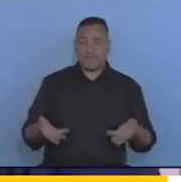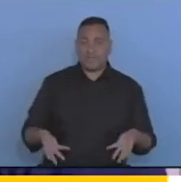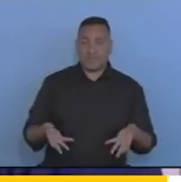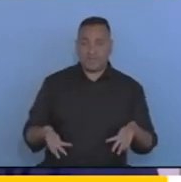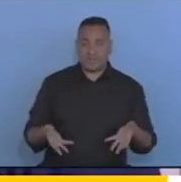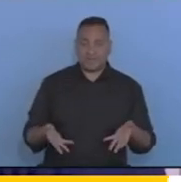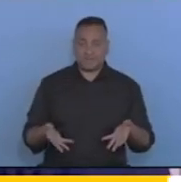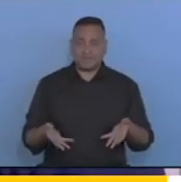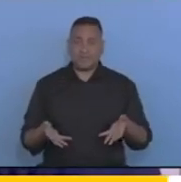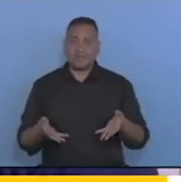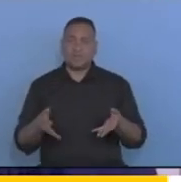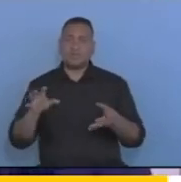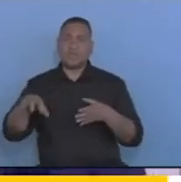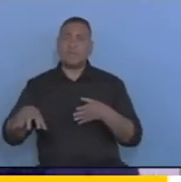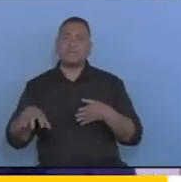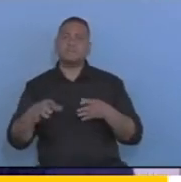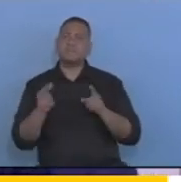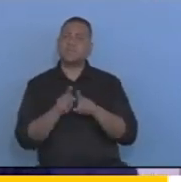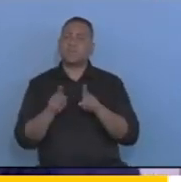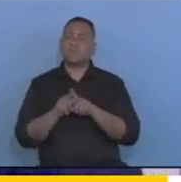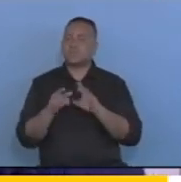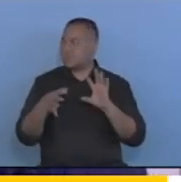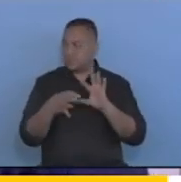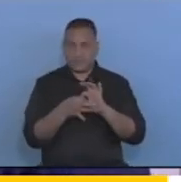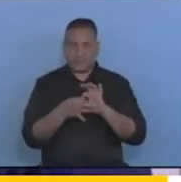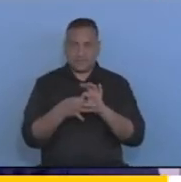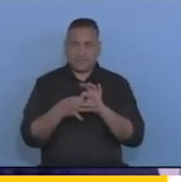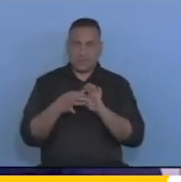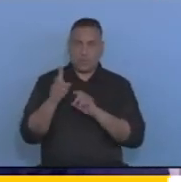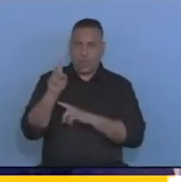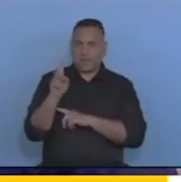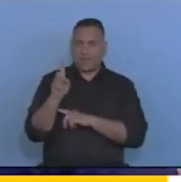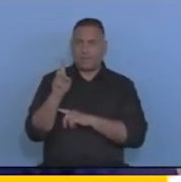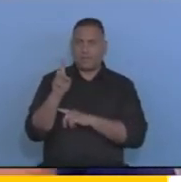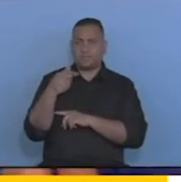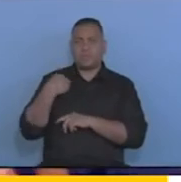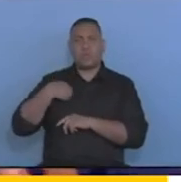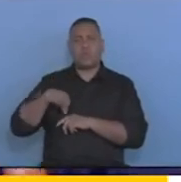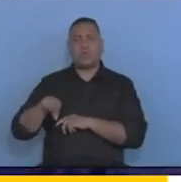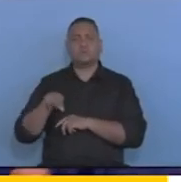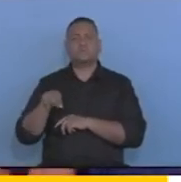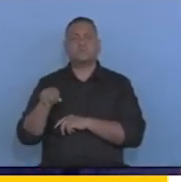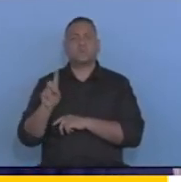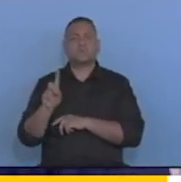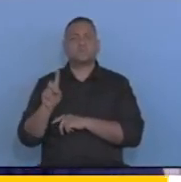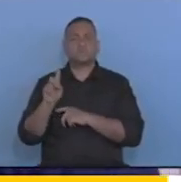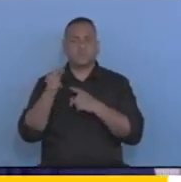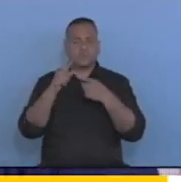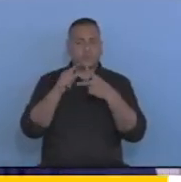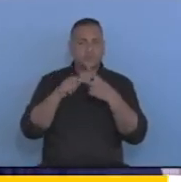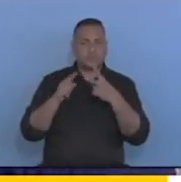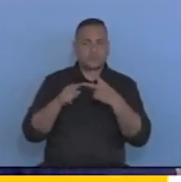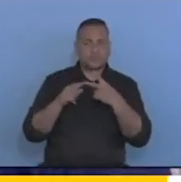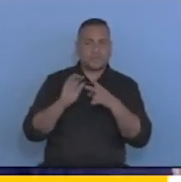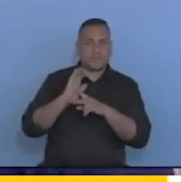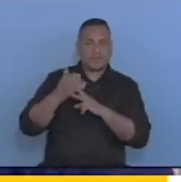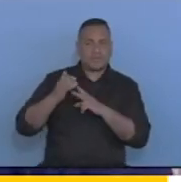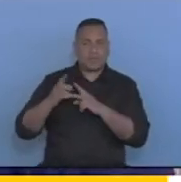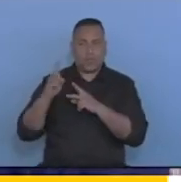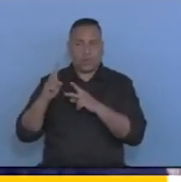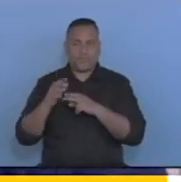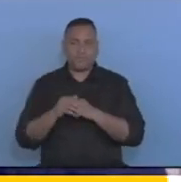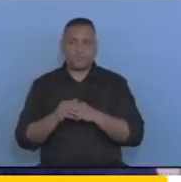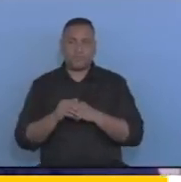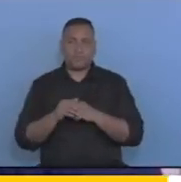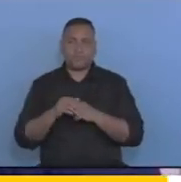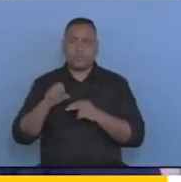campus in terms of it. Now, I mentioned to you there was one thing that I was looking forward to. Well, there was two. We've covered the one in terms of solar PV and